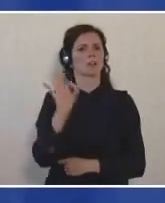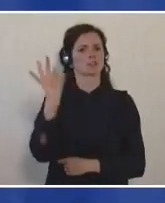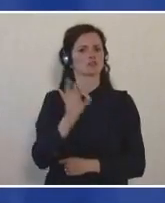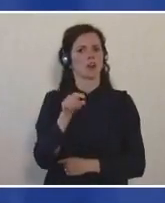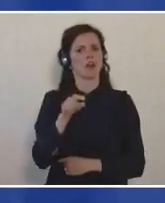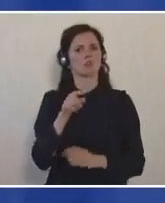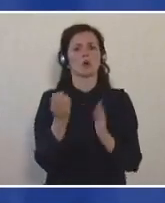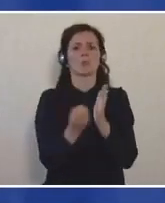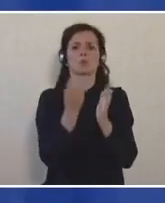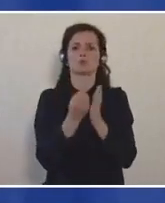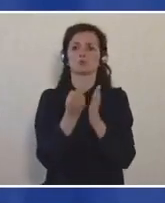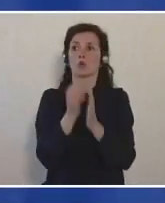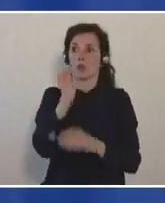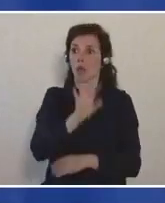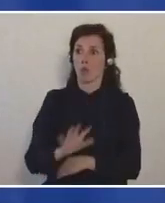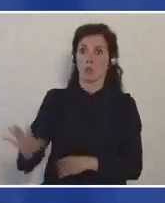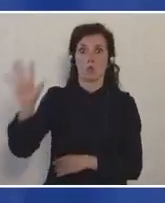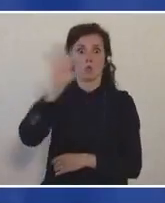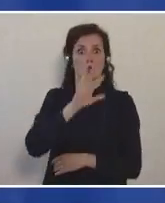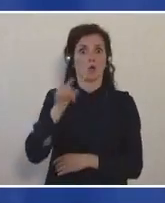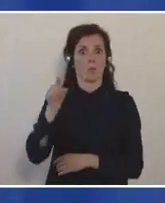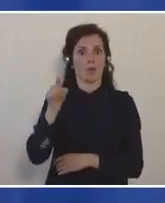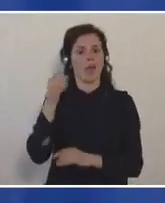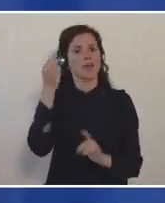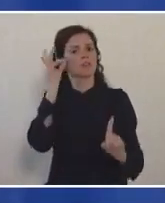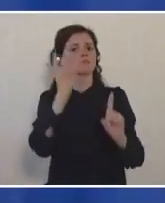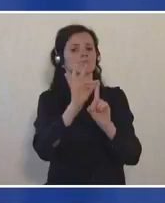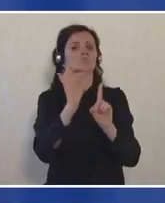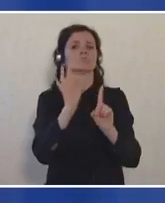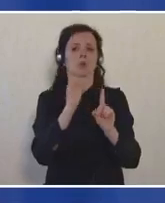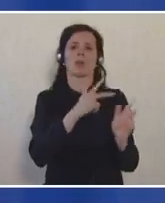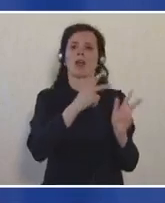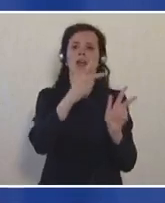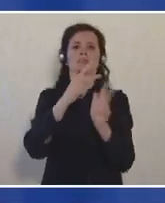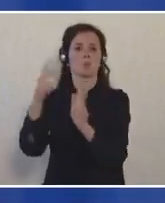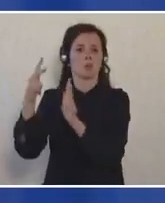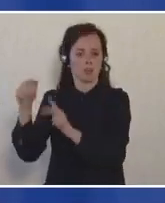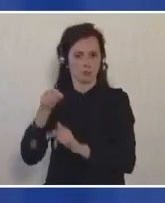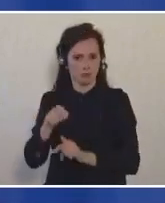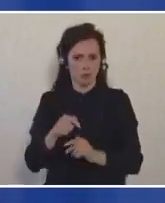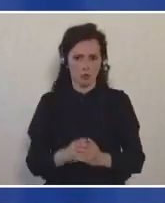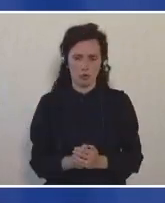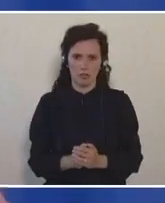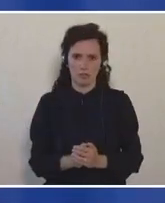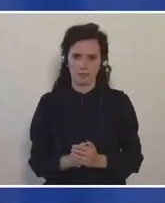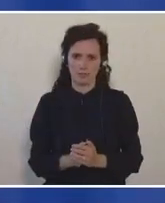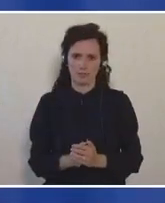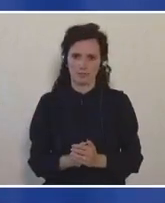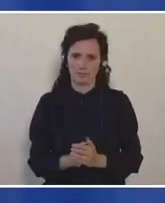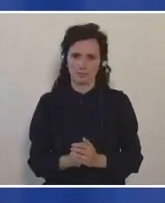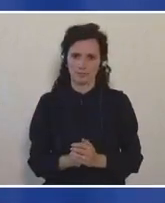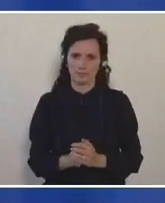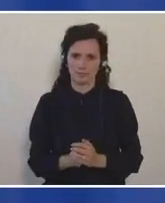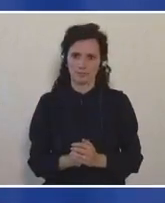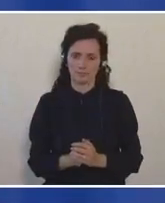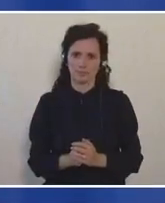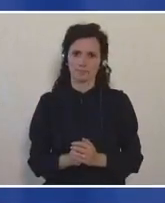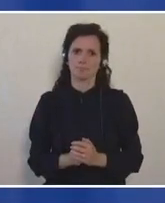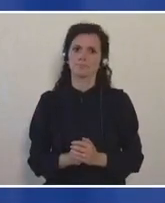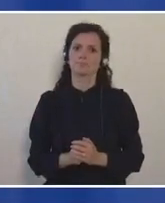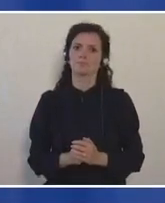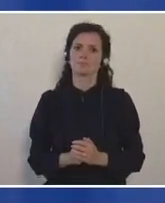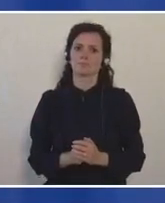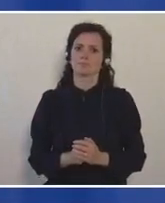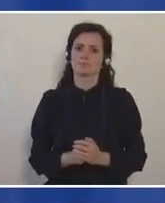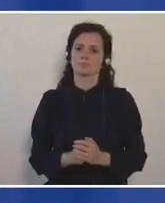today, 50% have been exported. We have delivered to the European people around 230 or 240 million